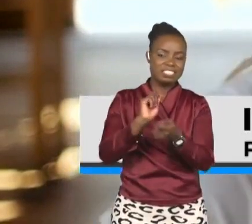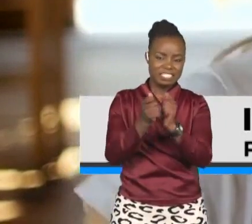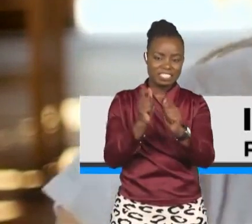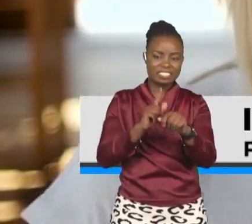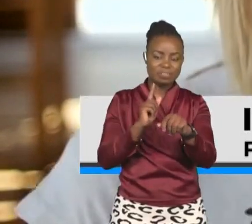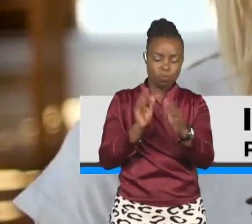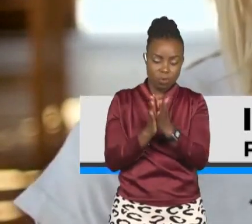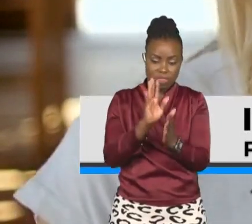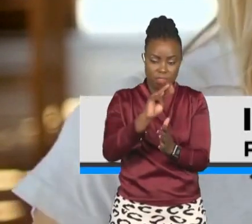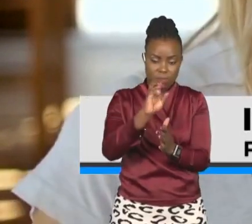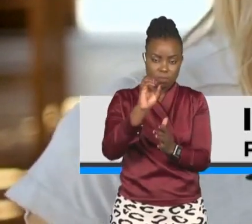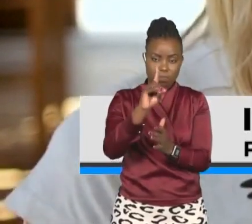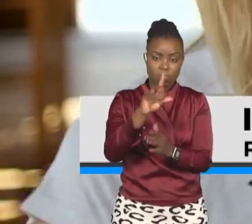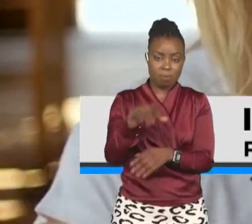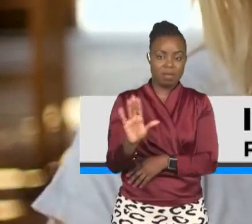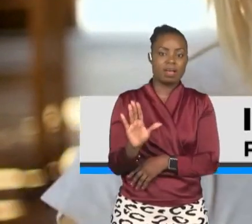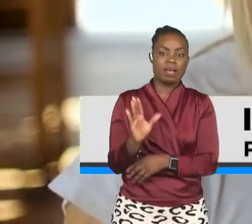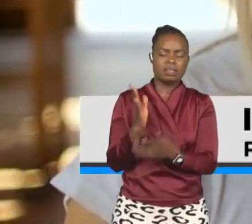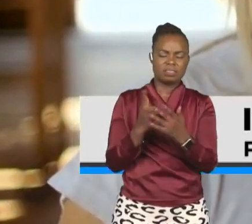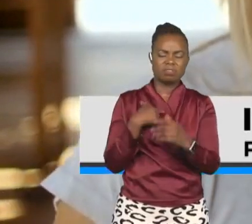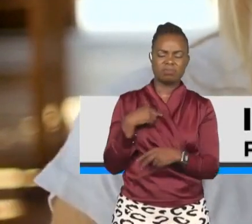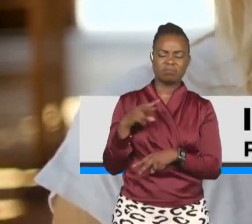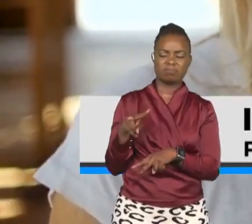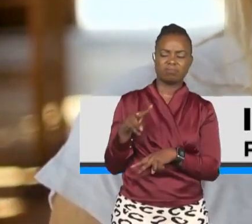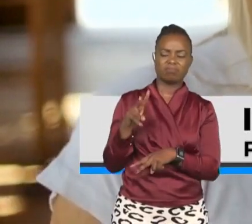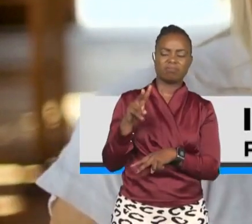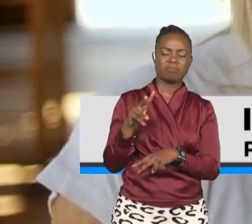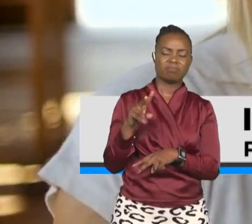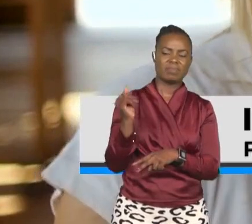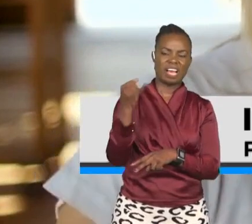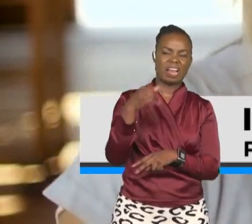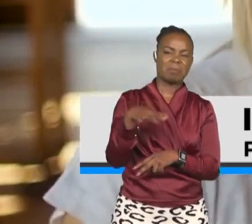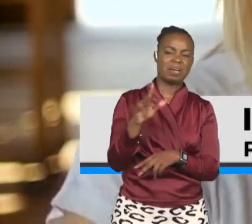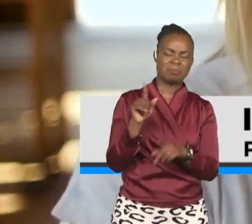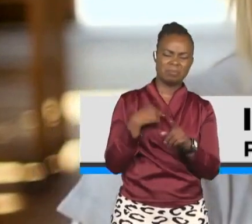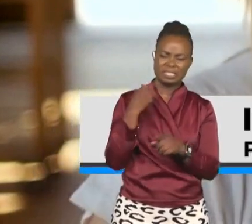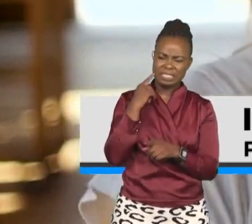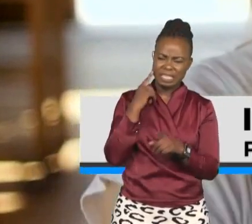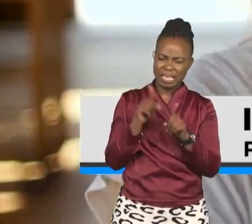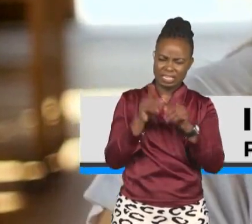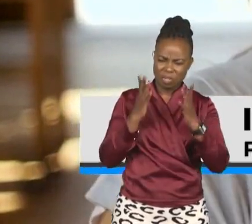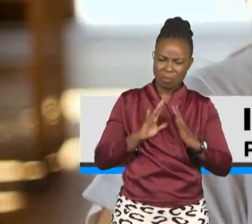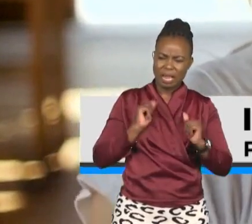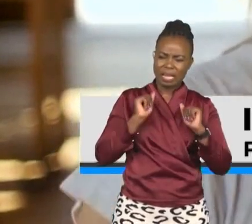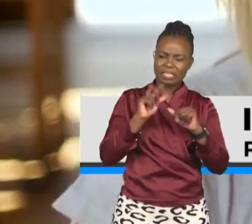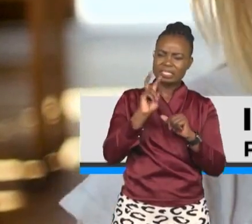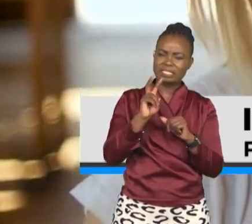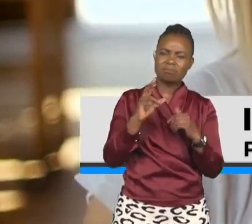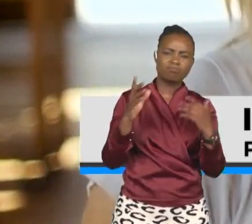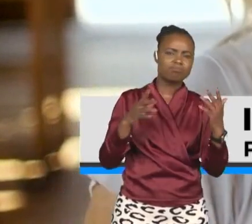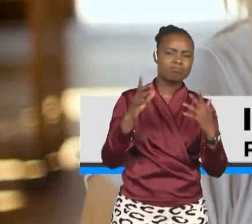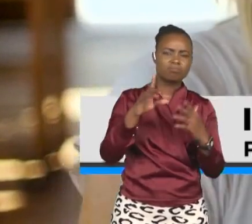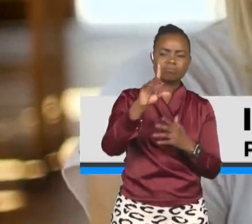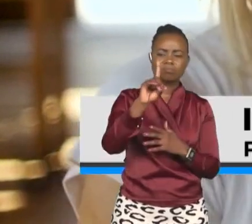great artist. Sometimes I'll look at her artworks and I'll see something that as a human I can see, like a dolphin